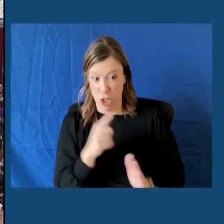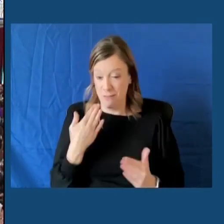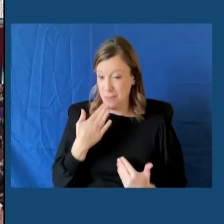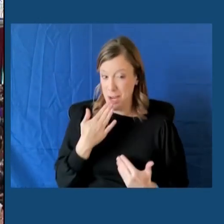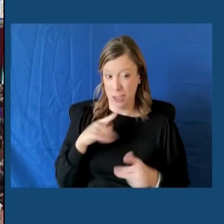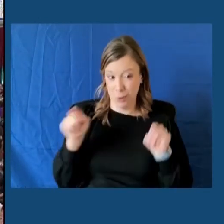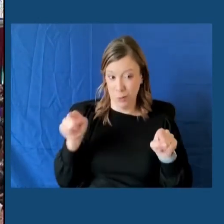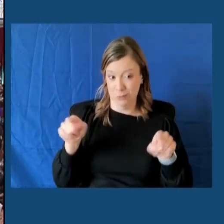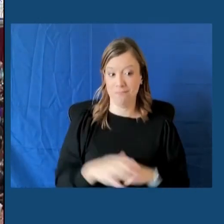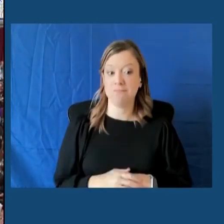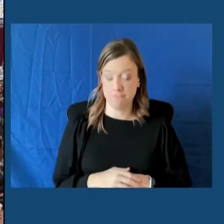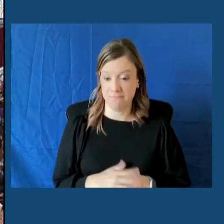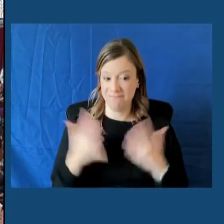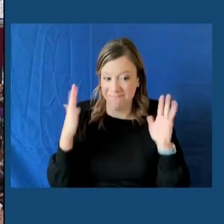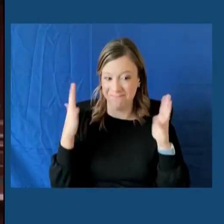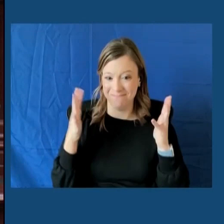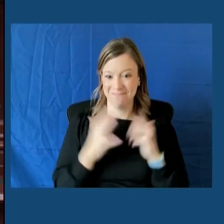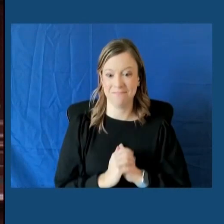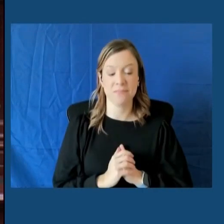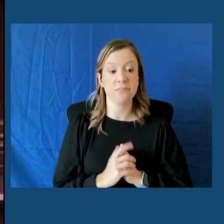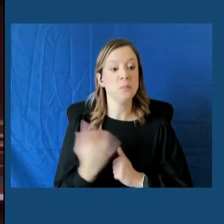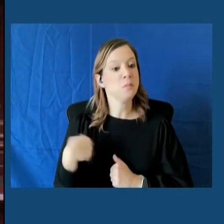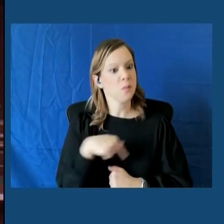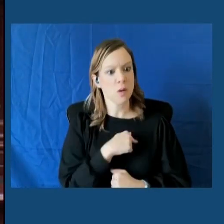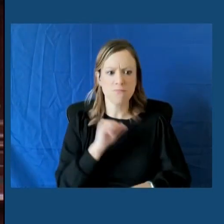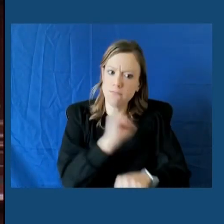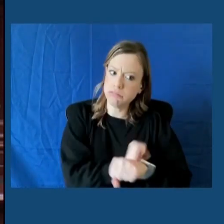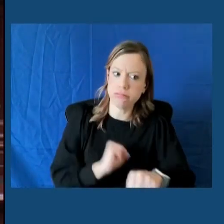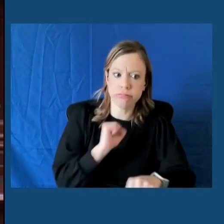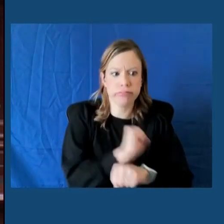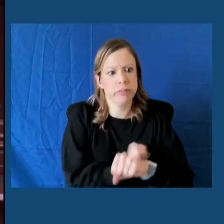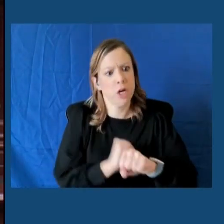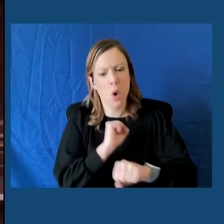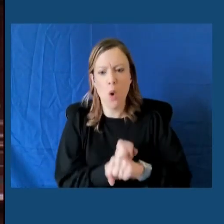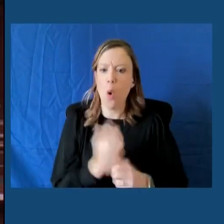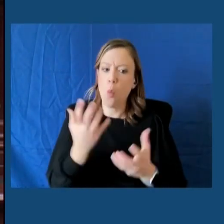Now, we've worked hard to restore integrity and trust in government.